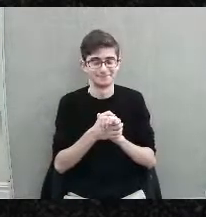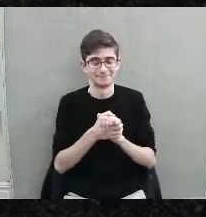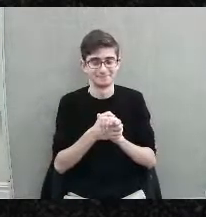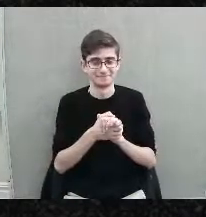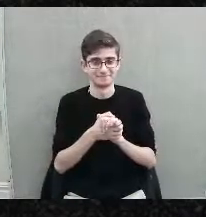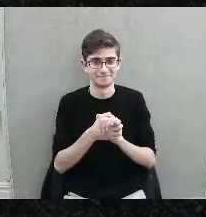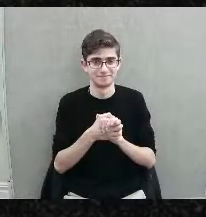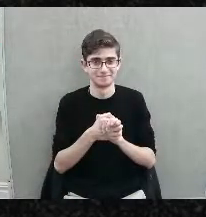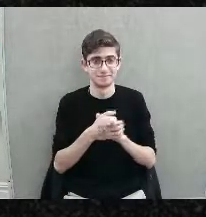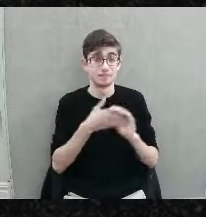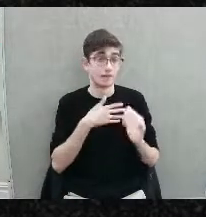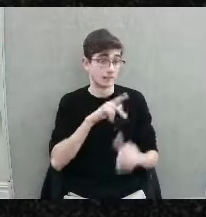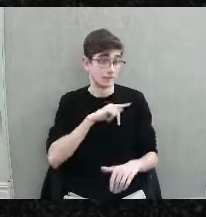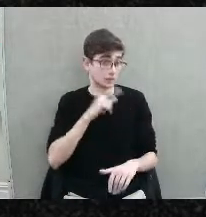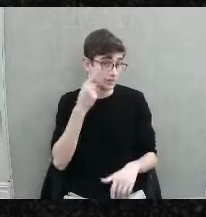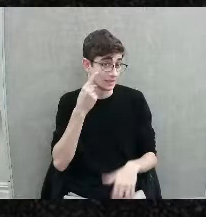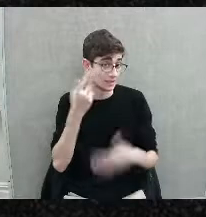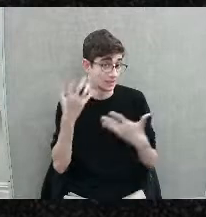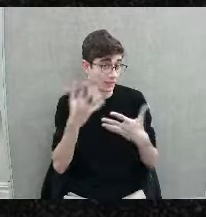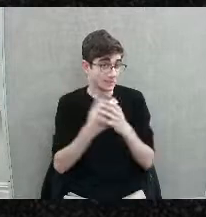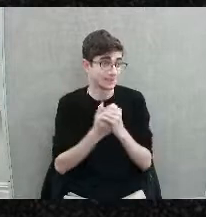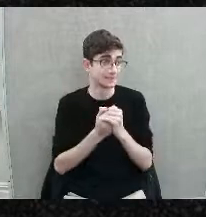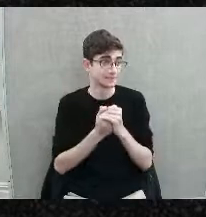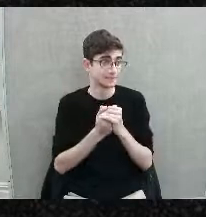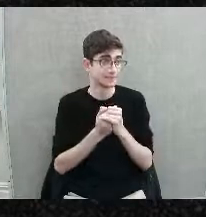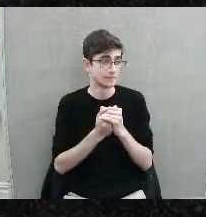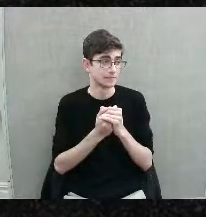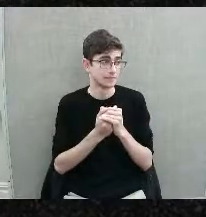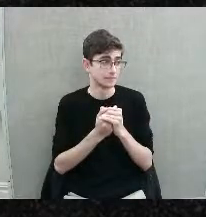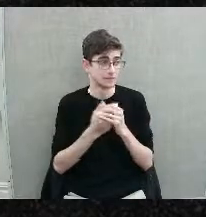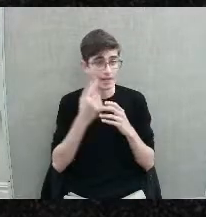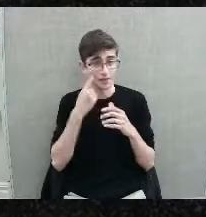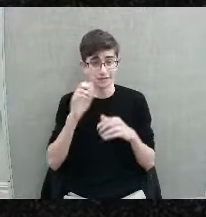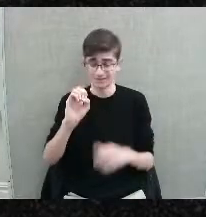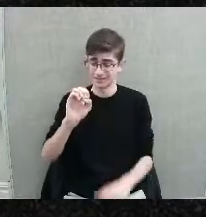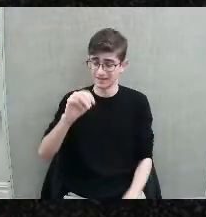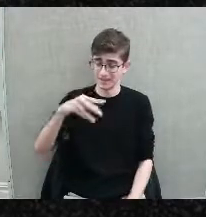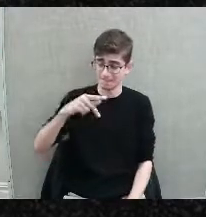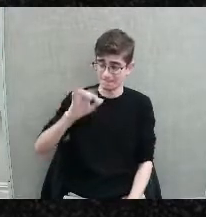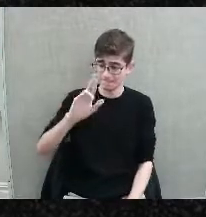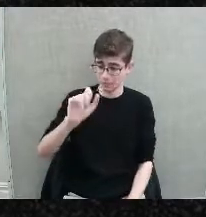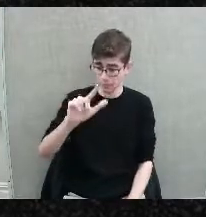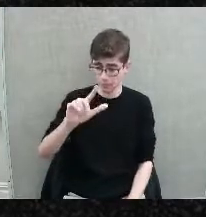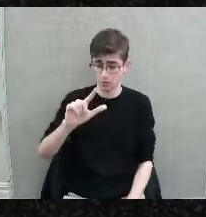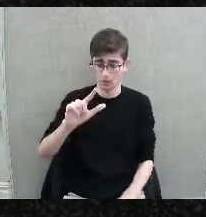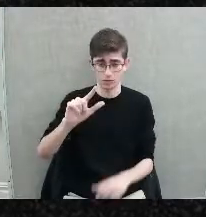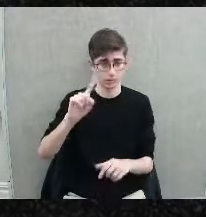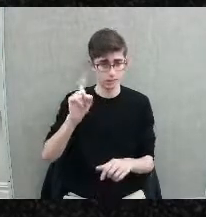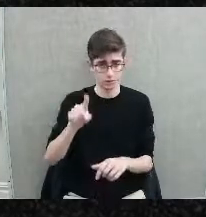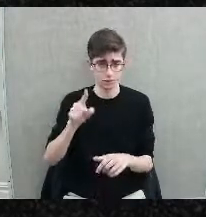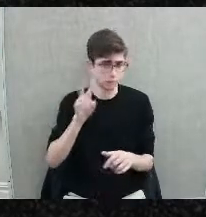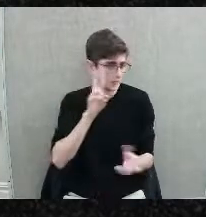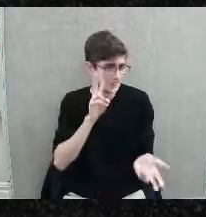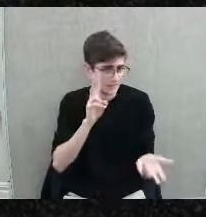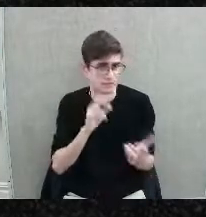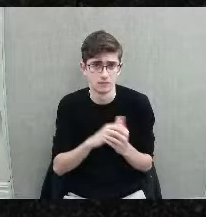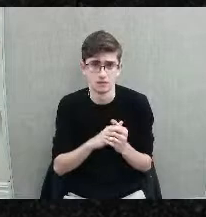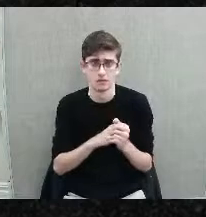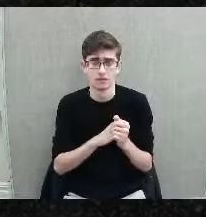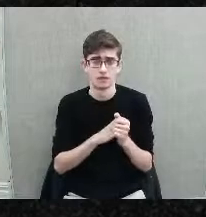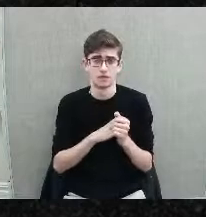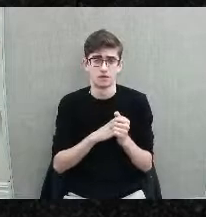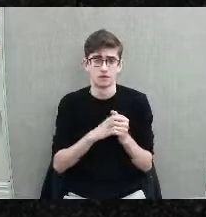but here's what I personally think. I mean, I think I do think it's an empirical question, and we will see. And what just happened